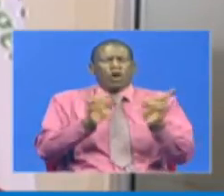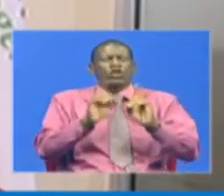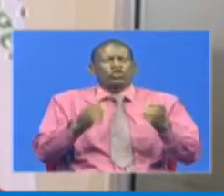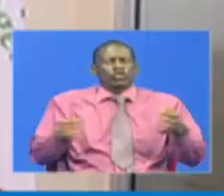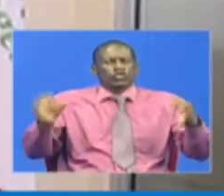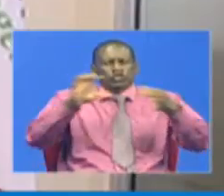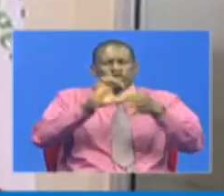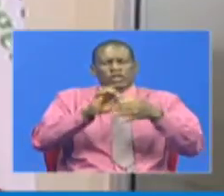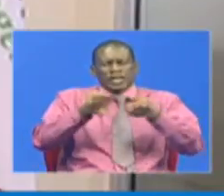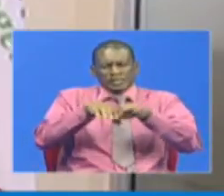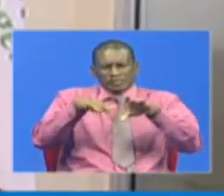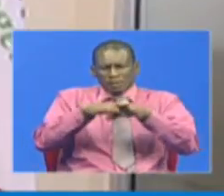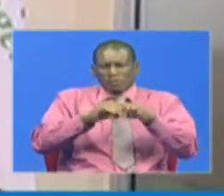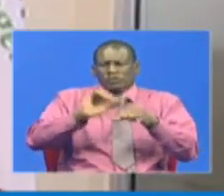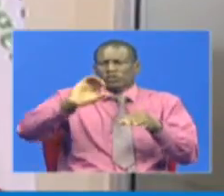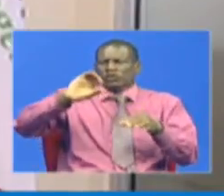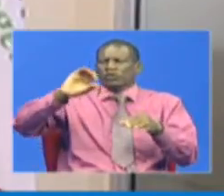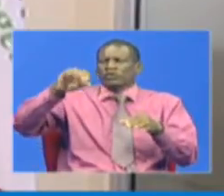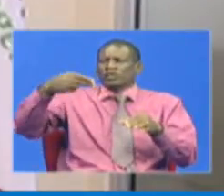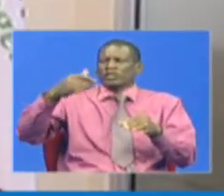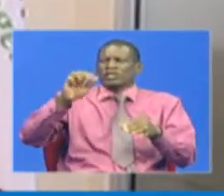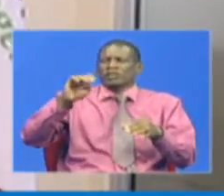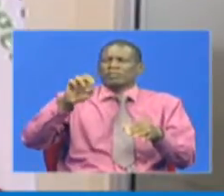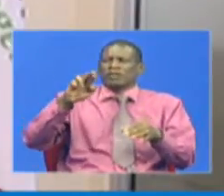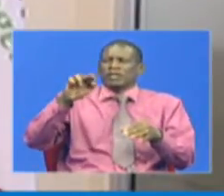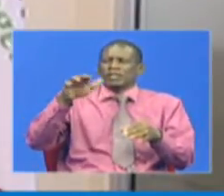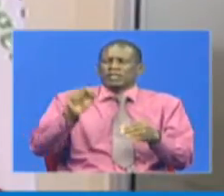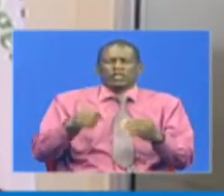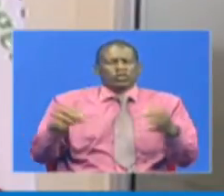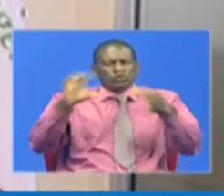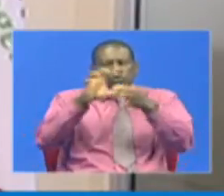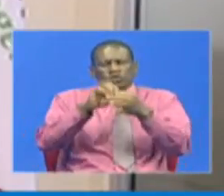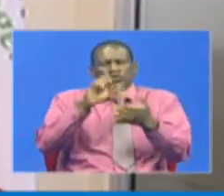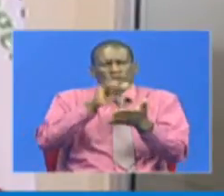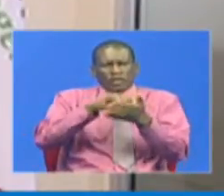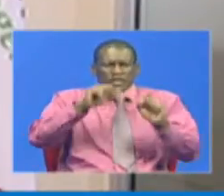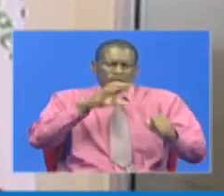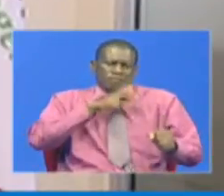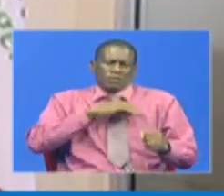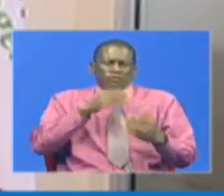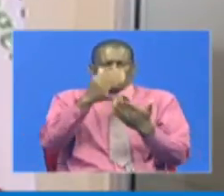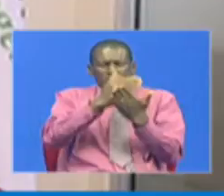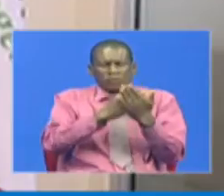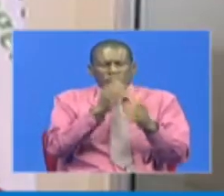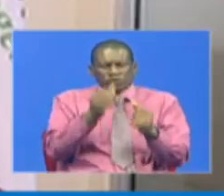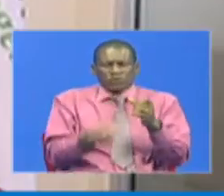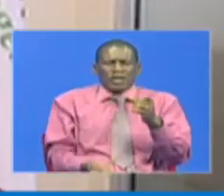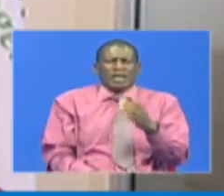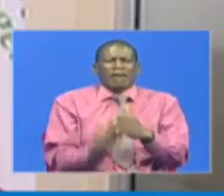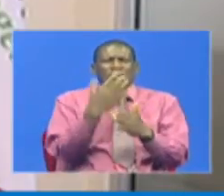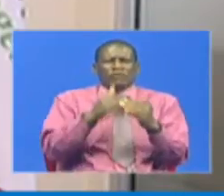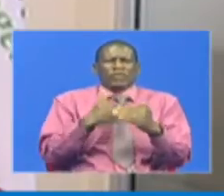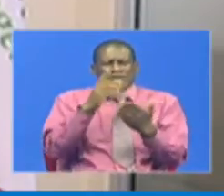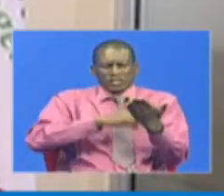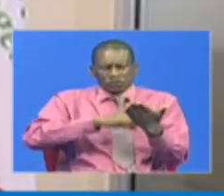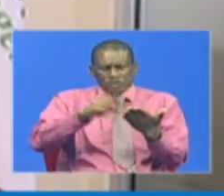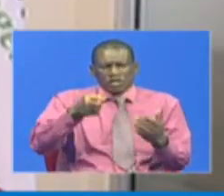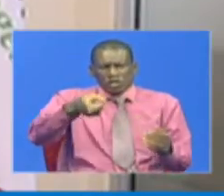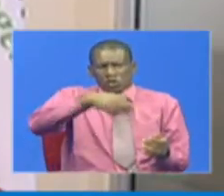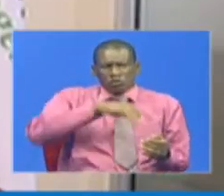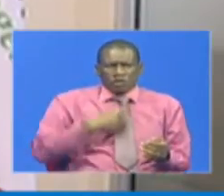join so that they can benefit from the programs that we are actually rolling out from next week. We have